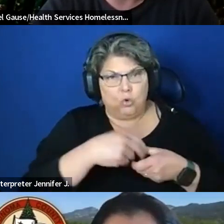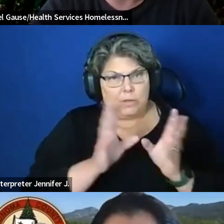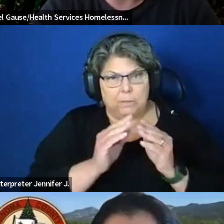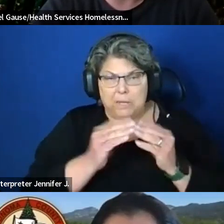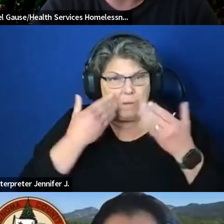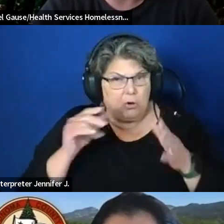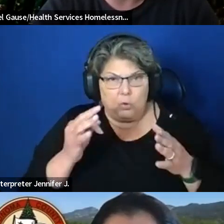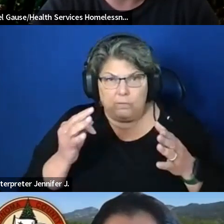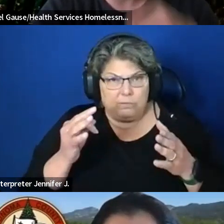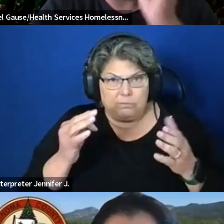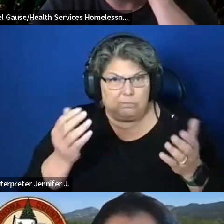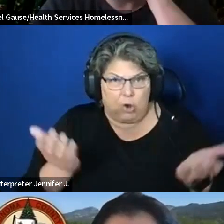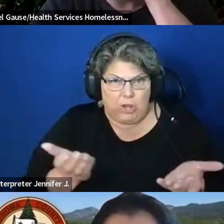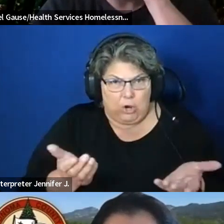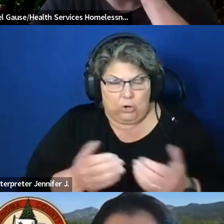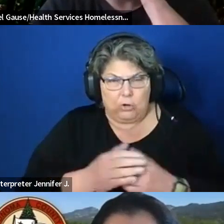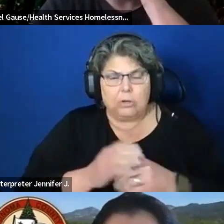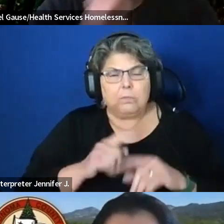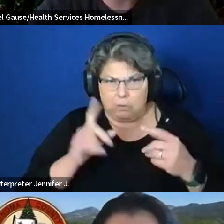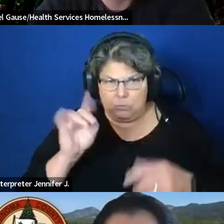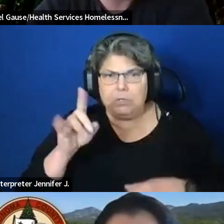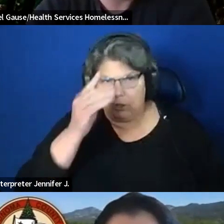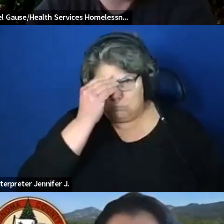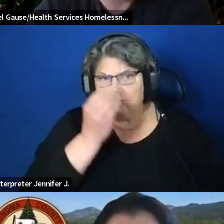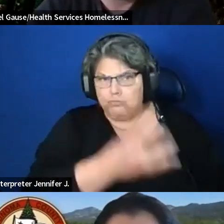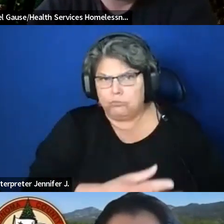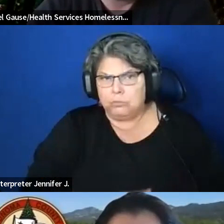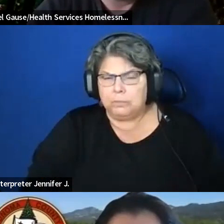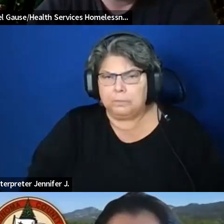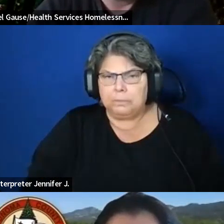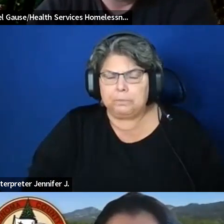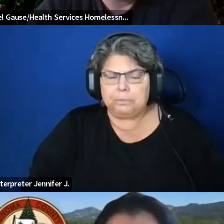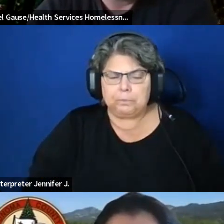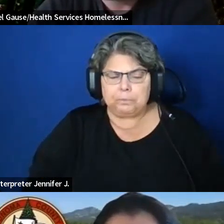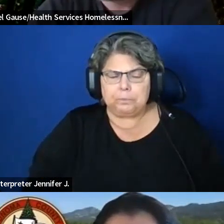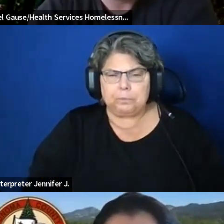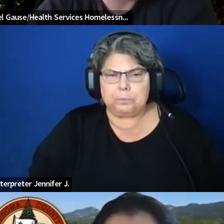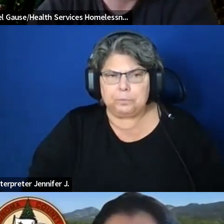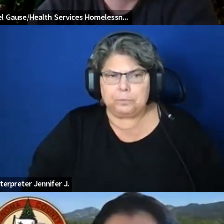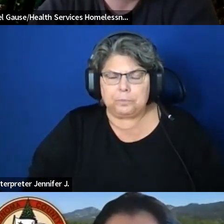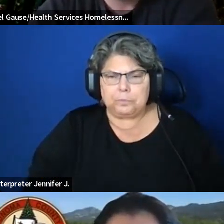us, but they have been notified. And